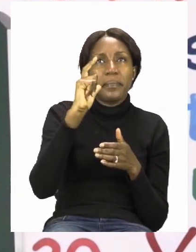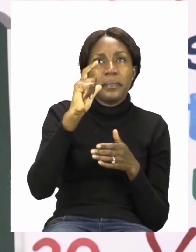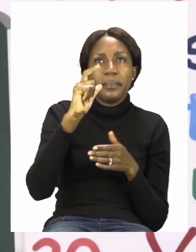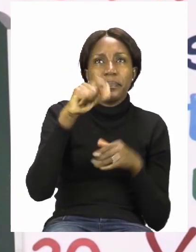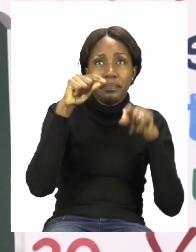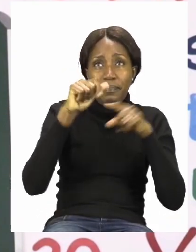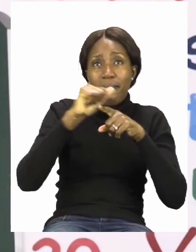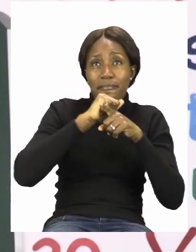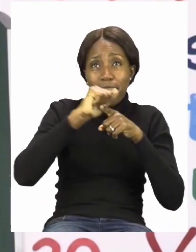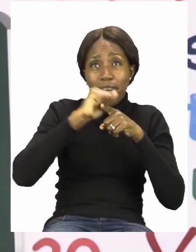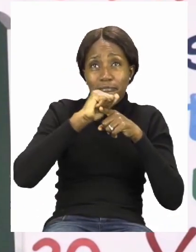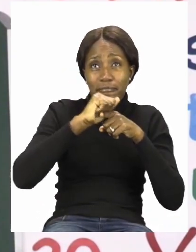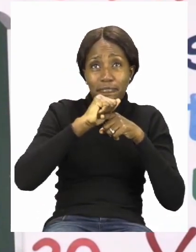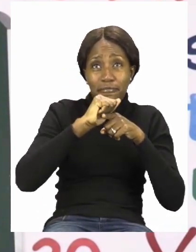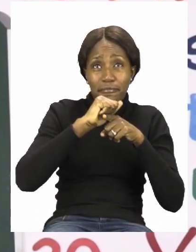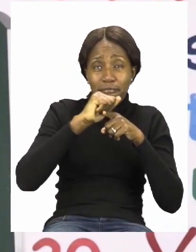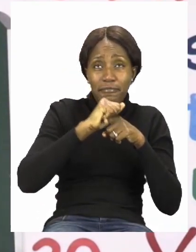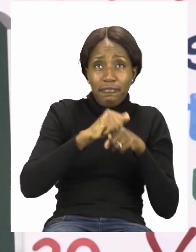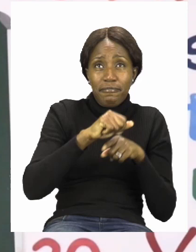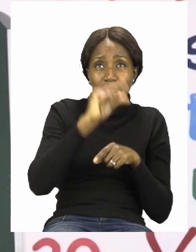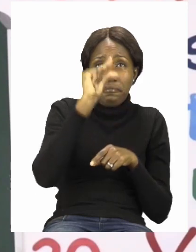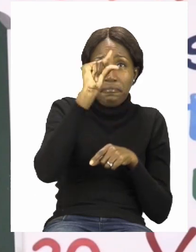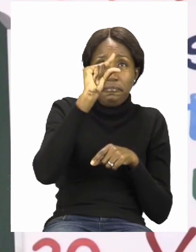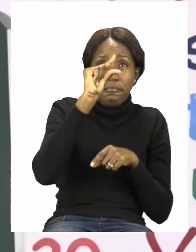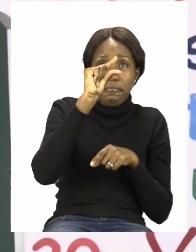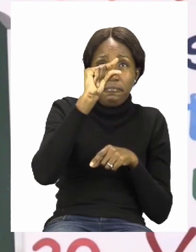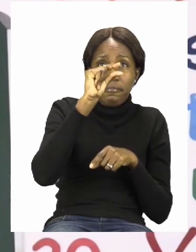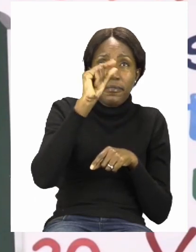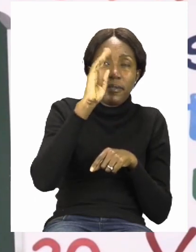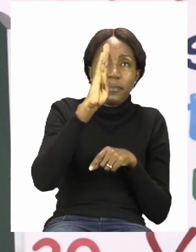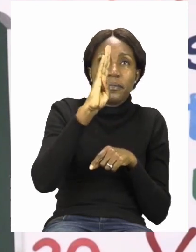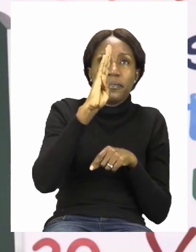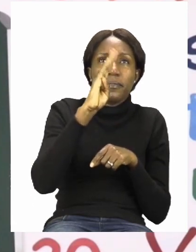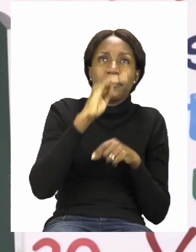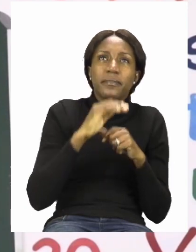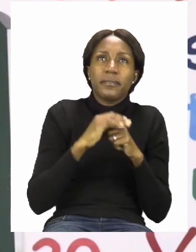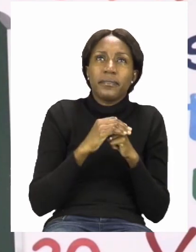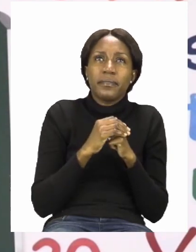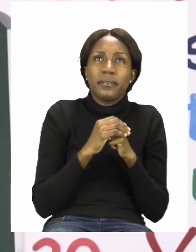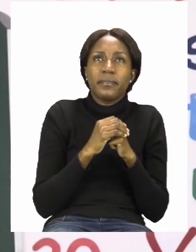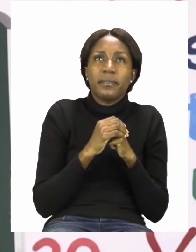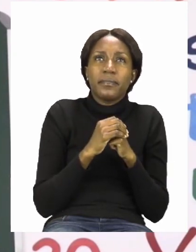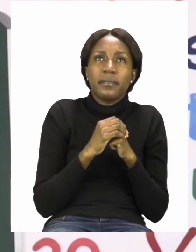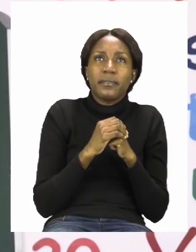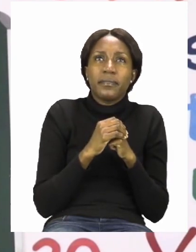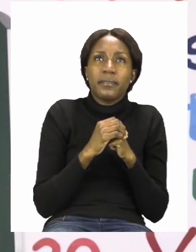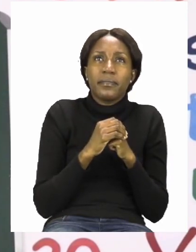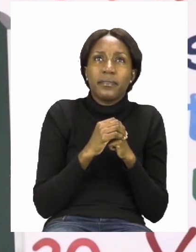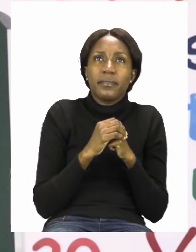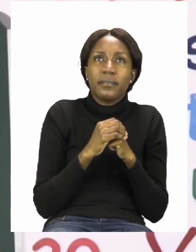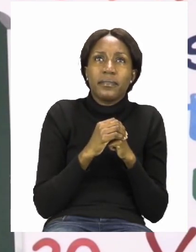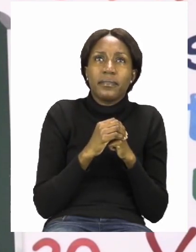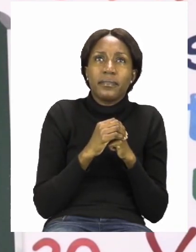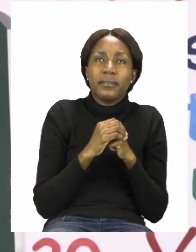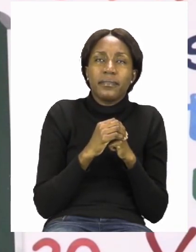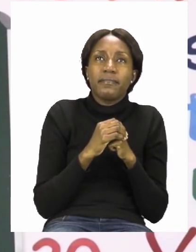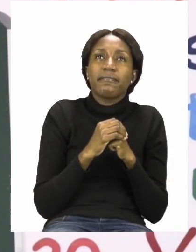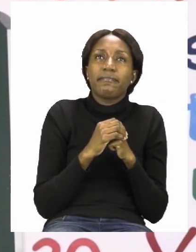do the small letter. This one starts by saying down, up,